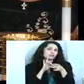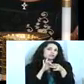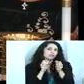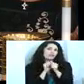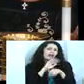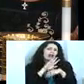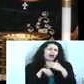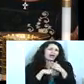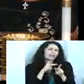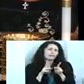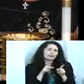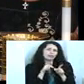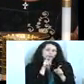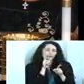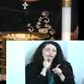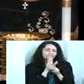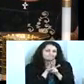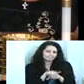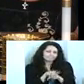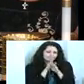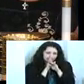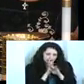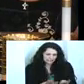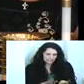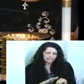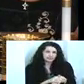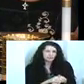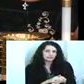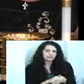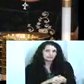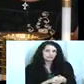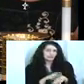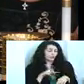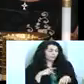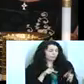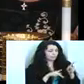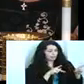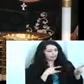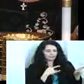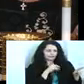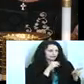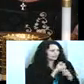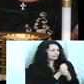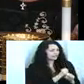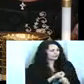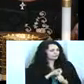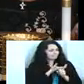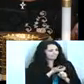who have been silenced, all of those for whom it is not safe to speak their own names.